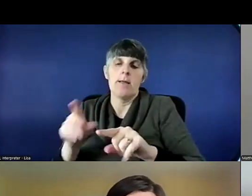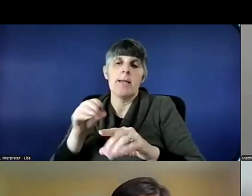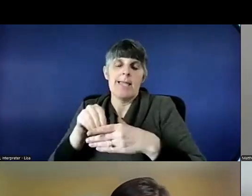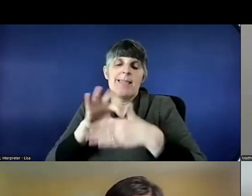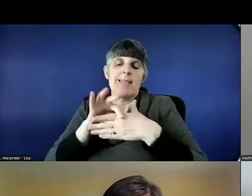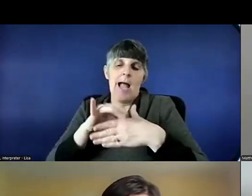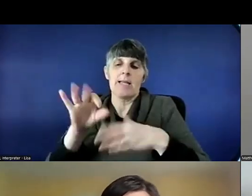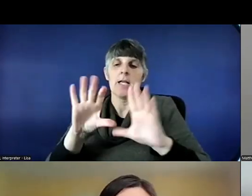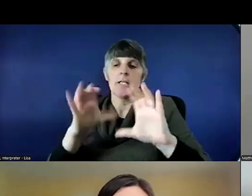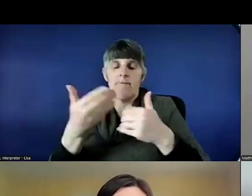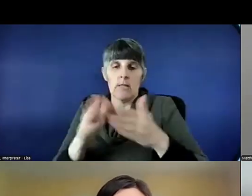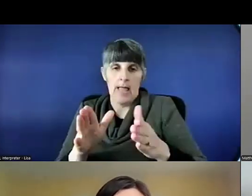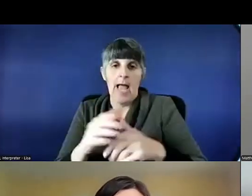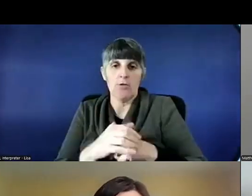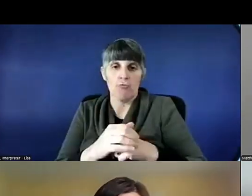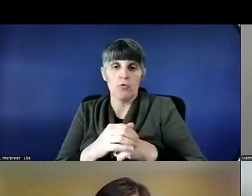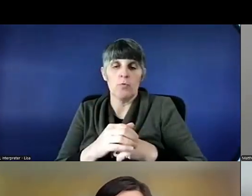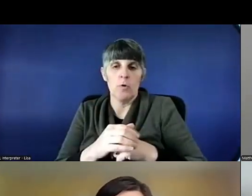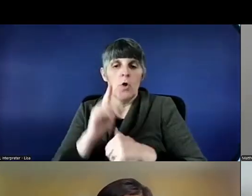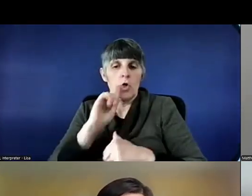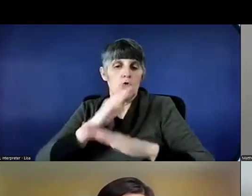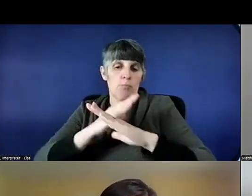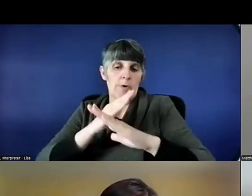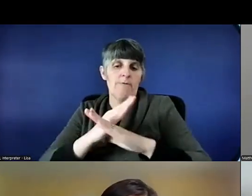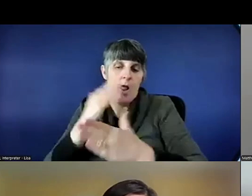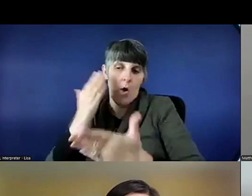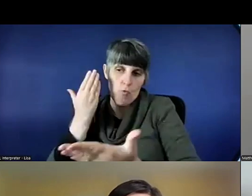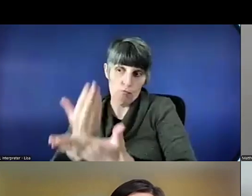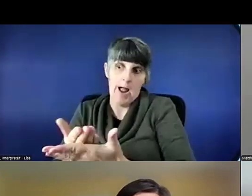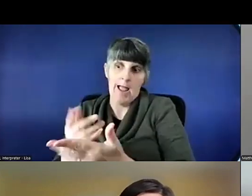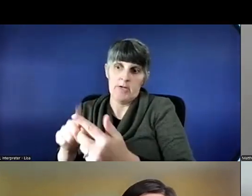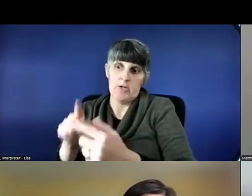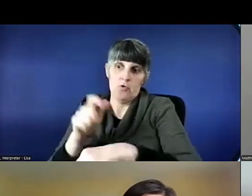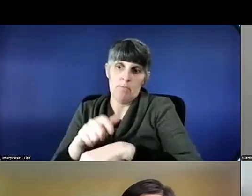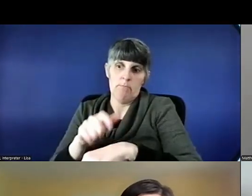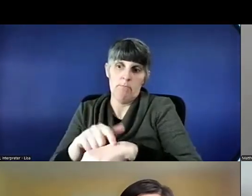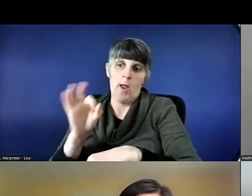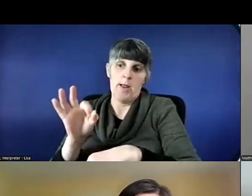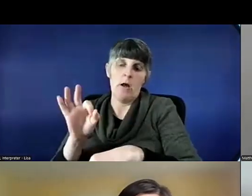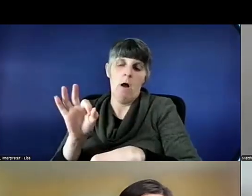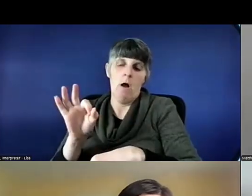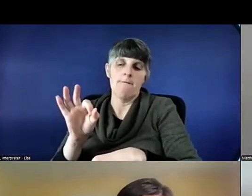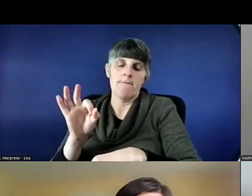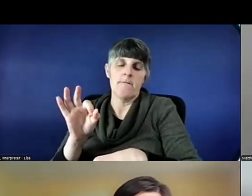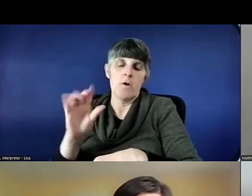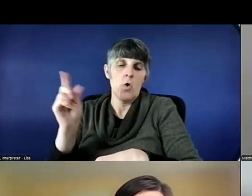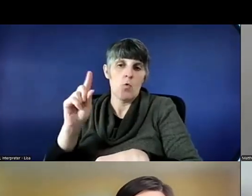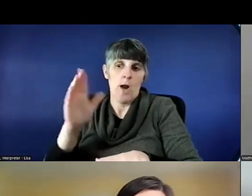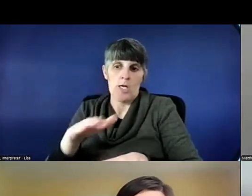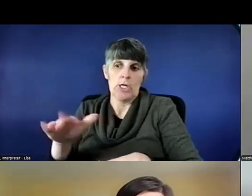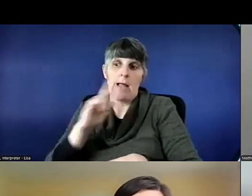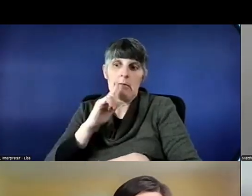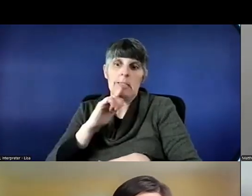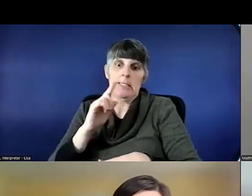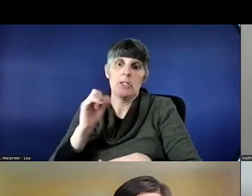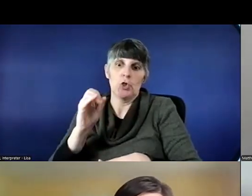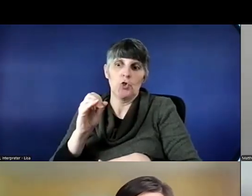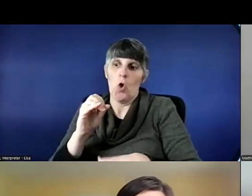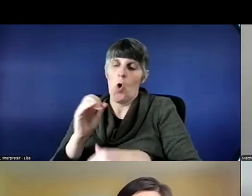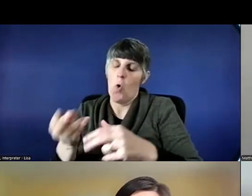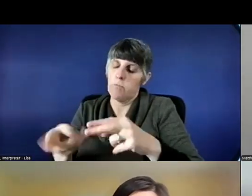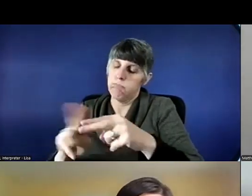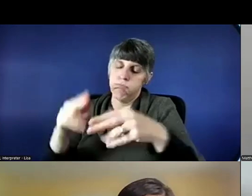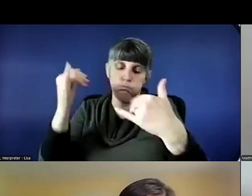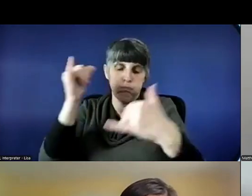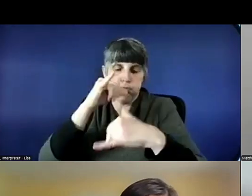context of a classroom to prevent getting to the point of where a child is so